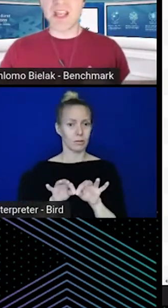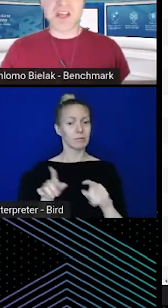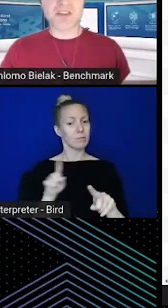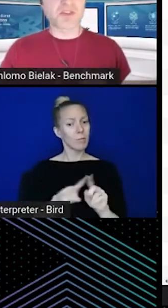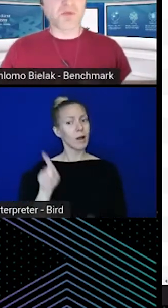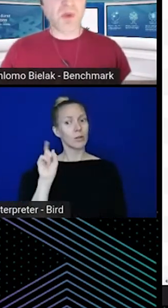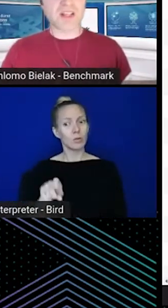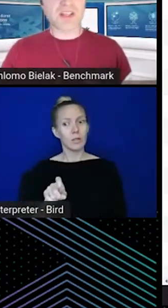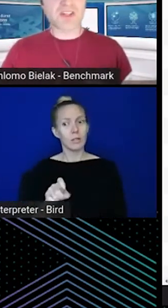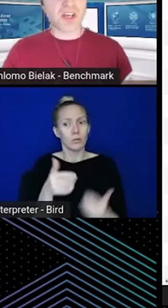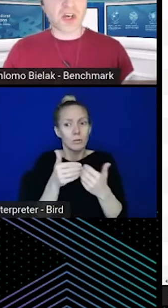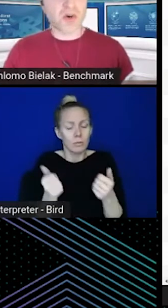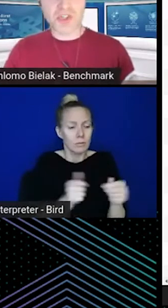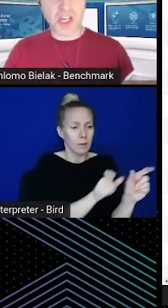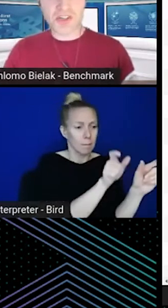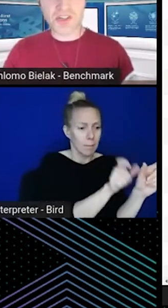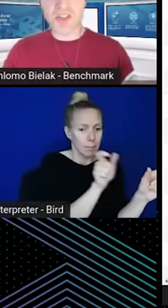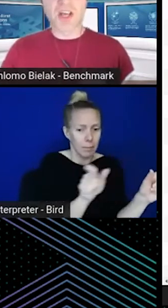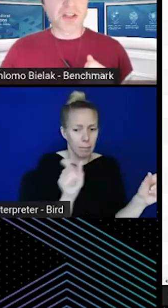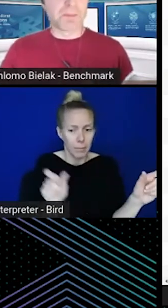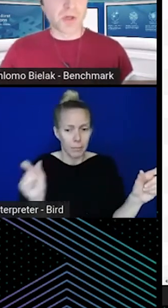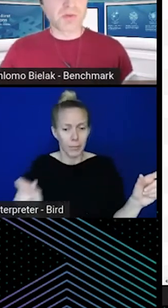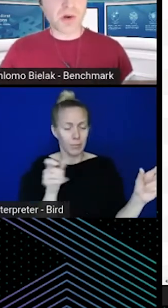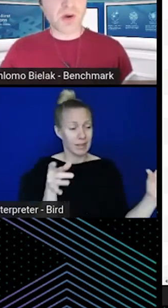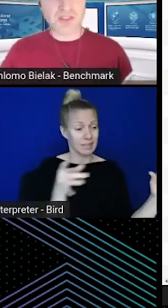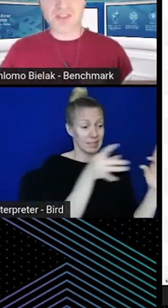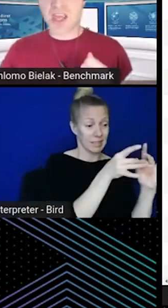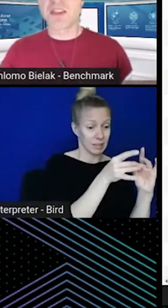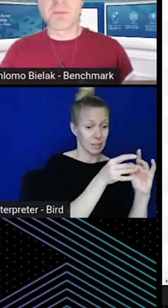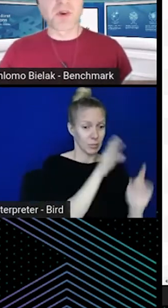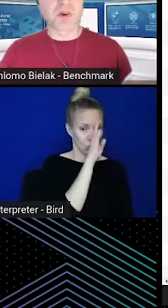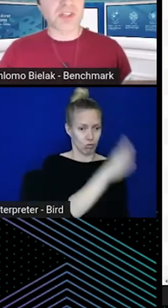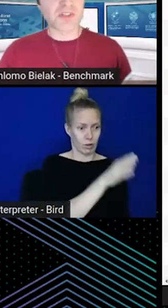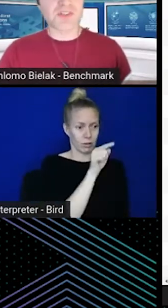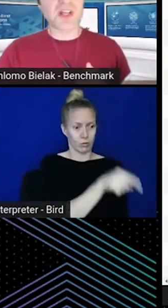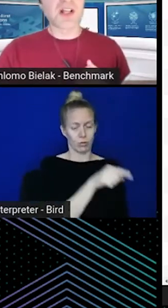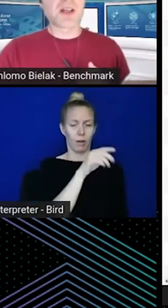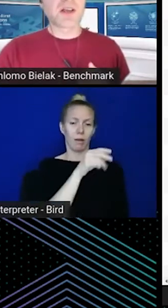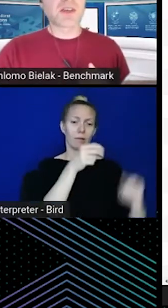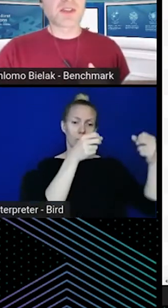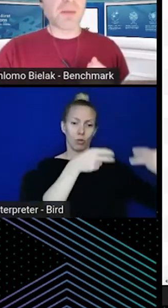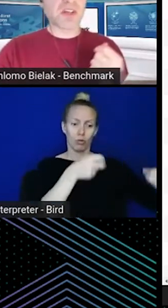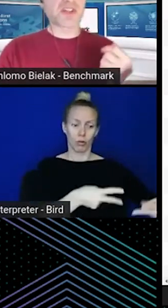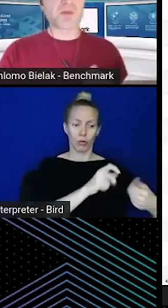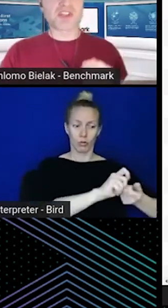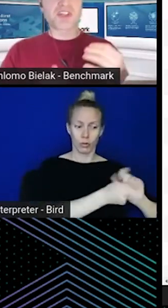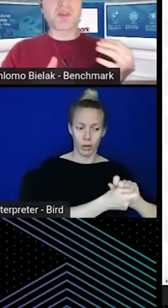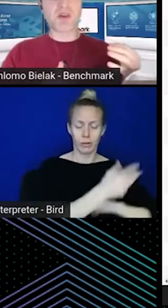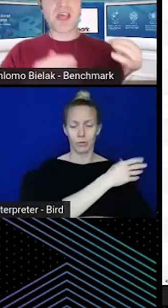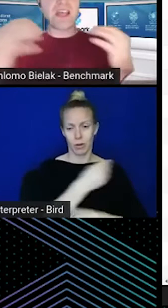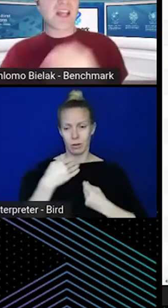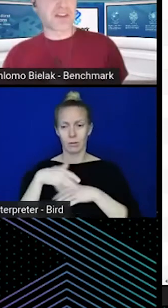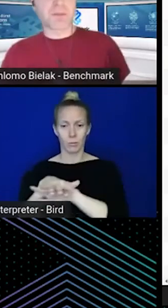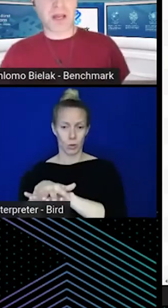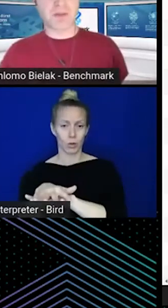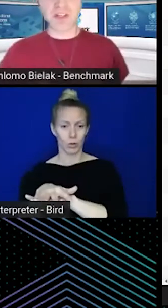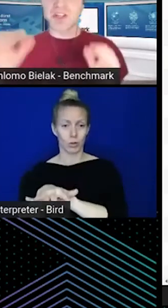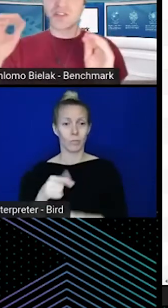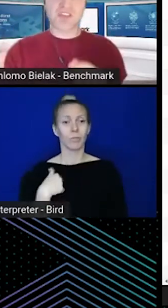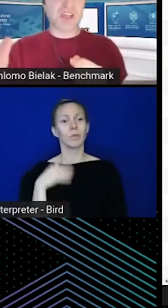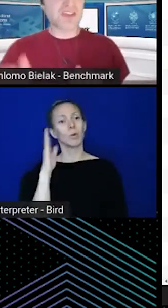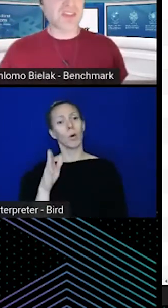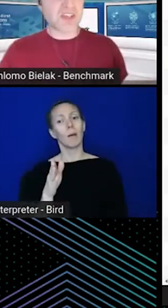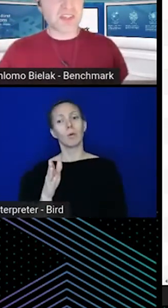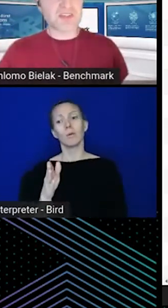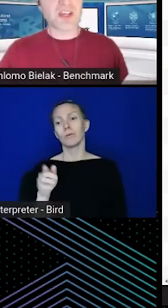them and link them directly to the code changes, the pull requests, and the merges. So I'm going to switch into another pipeline,